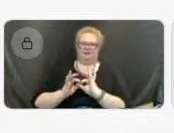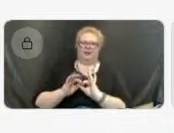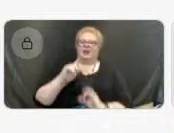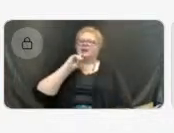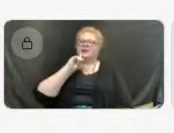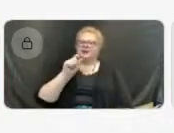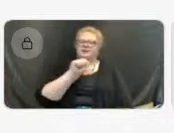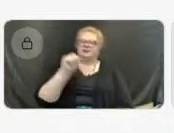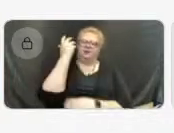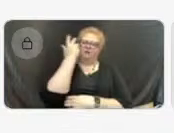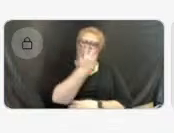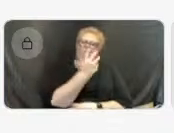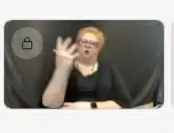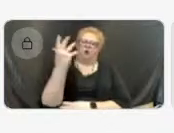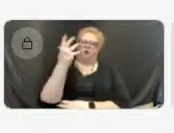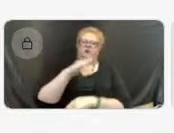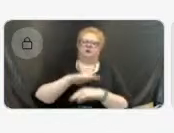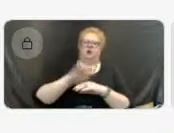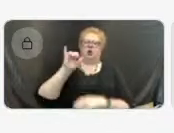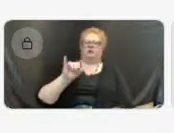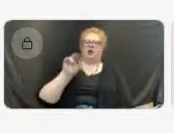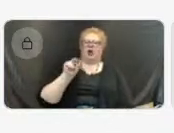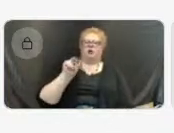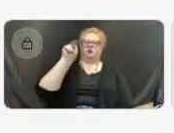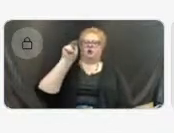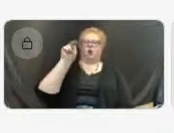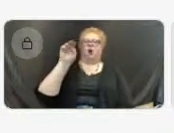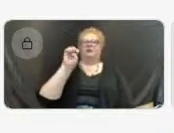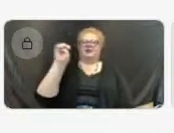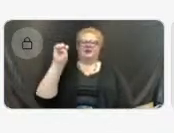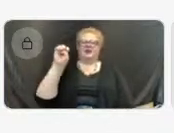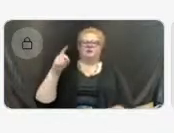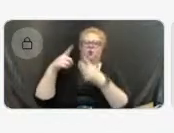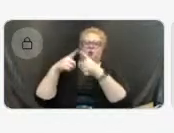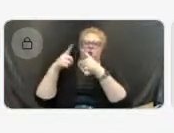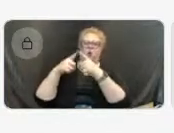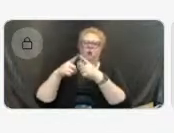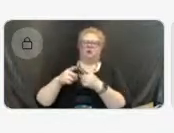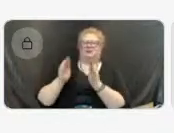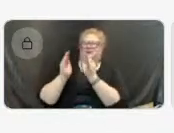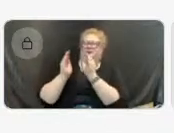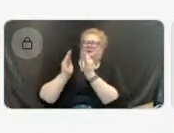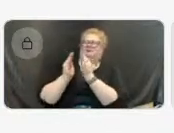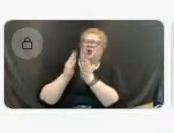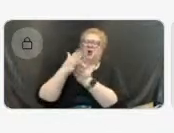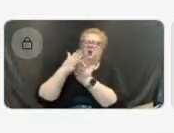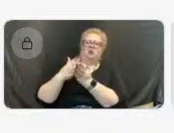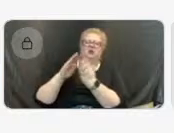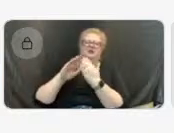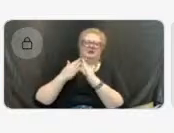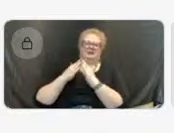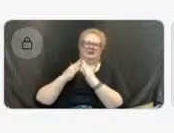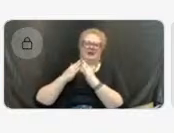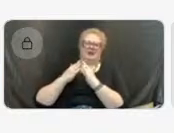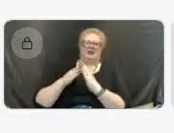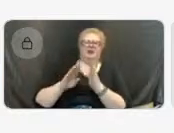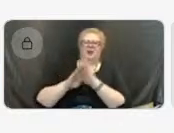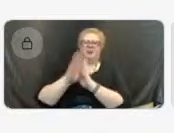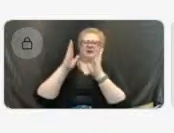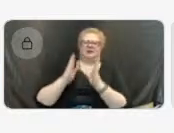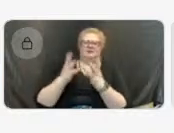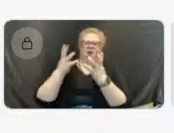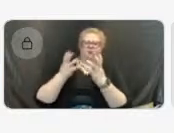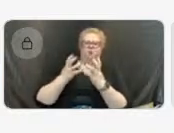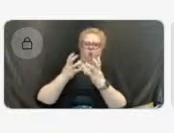forest on the northeast corner, a small sliver of city. The developer wants to drop one of the